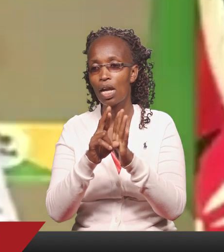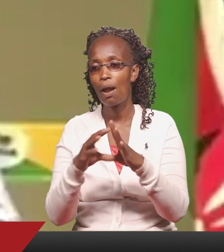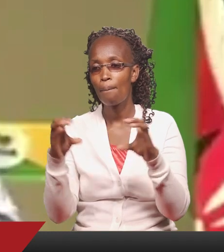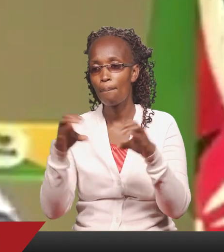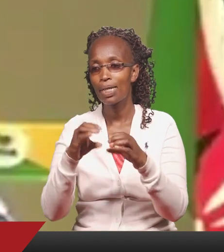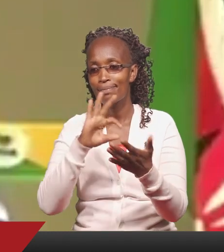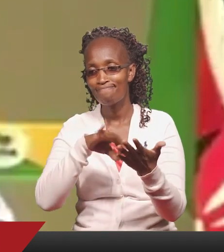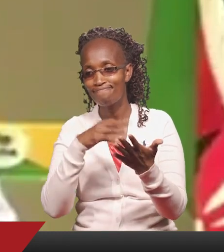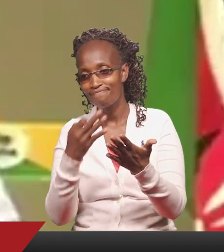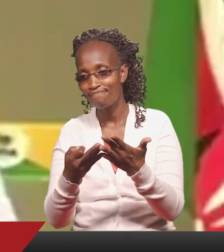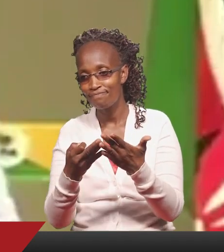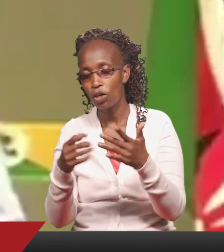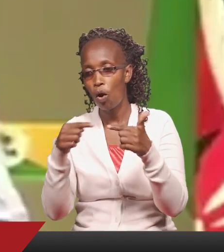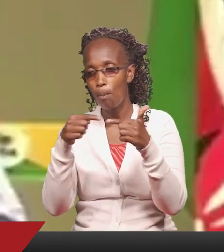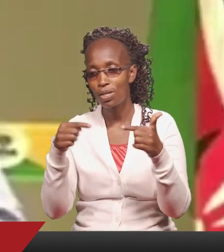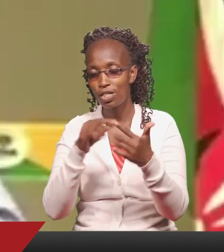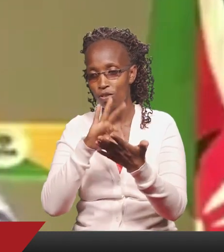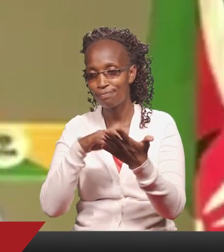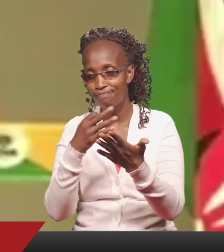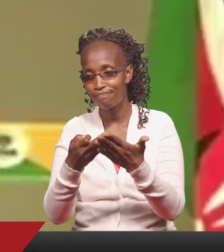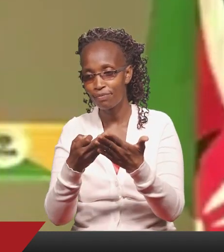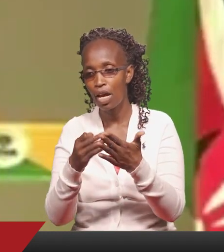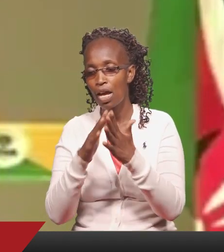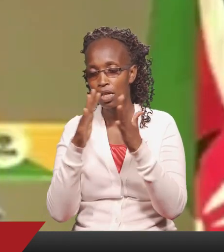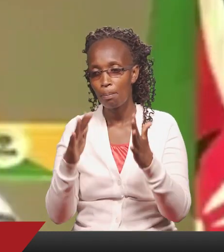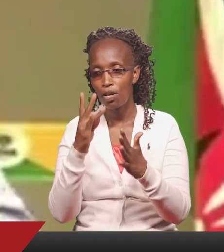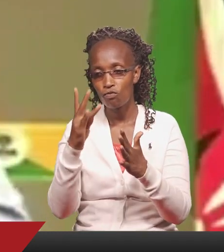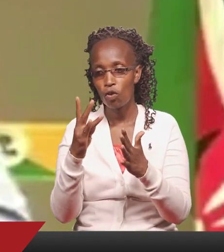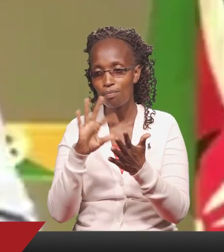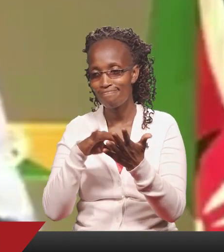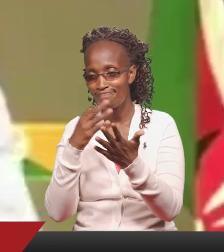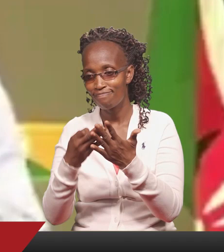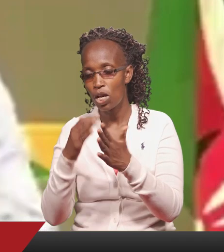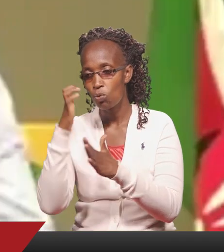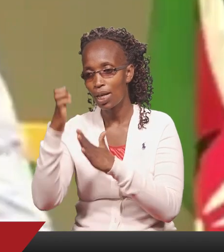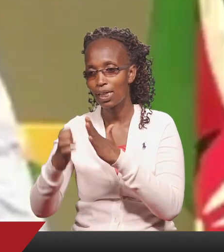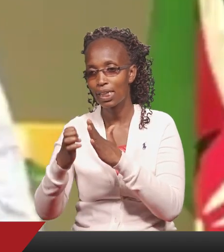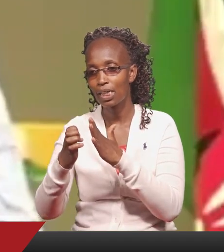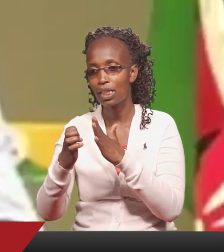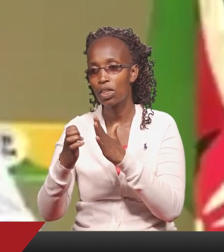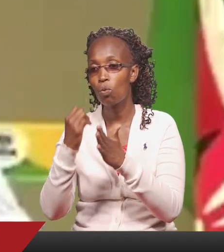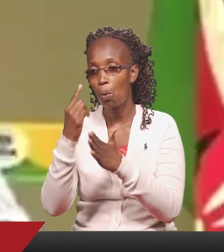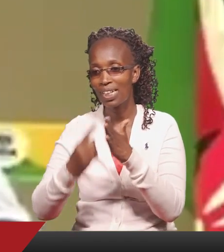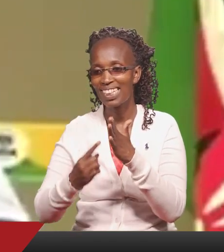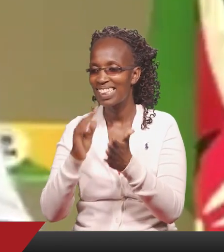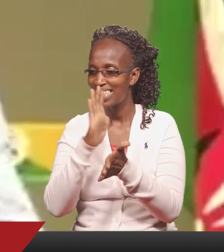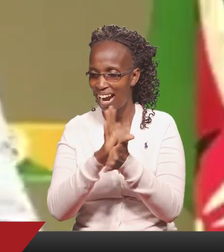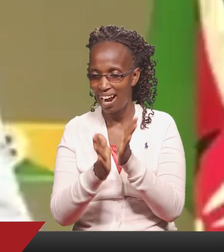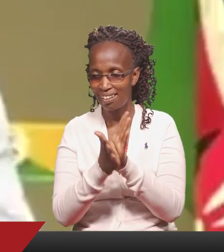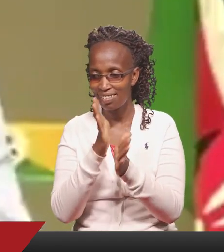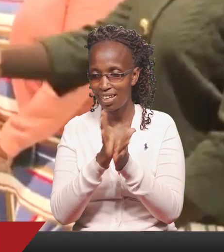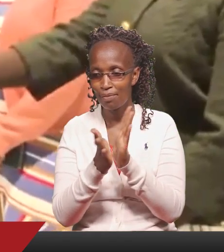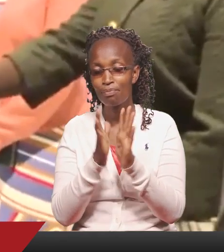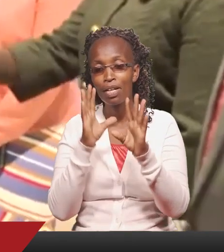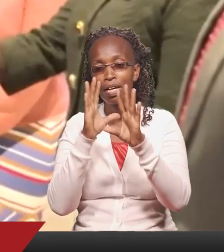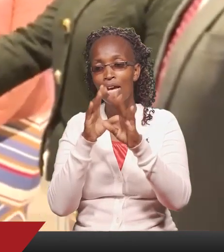and then the ruling party collapsed, and then the opposition collapsed, and then the big four collapsed, and then we ended up in null and